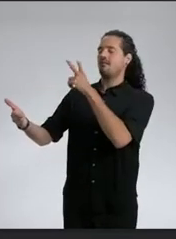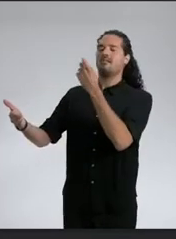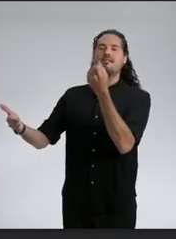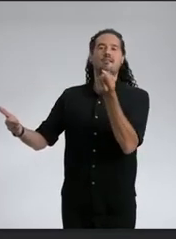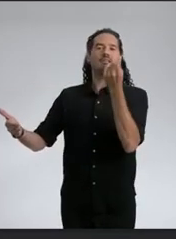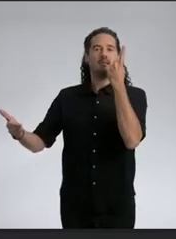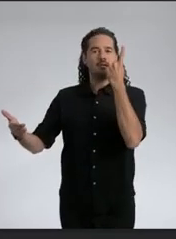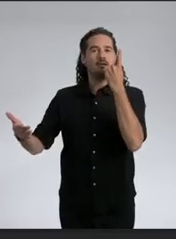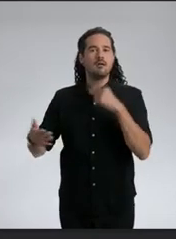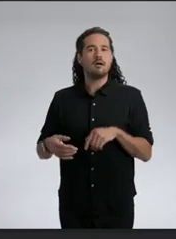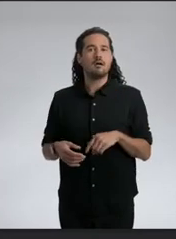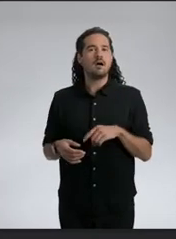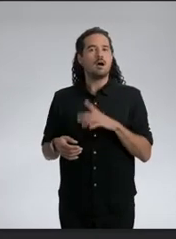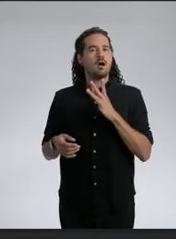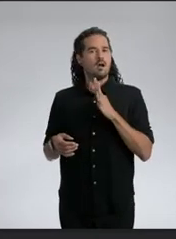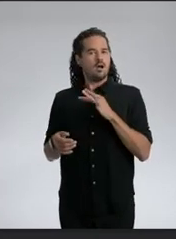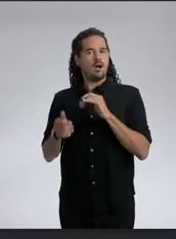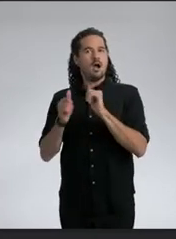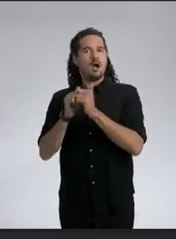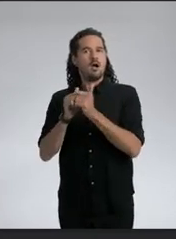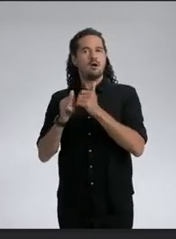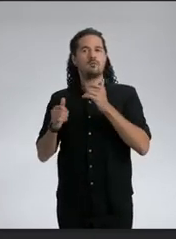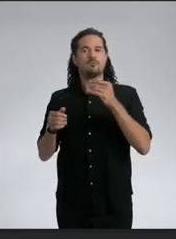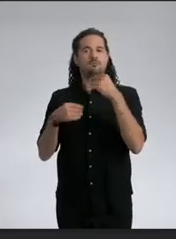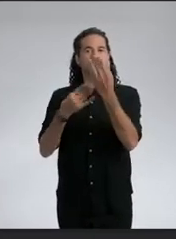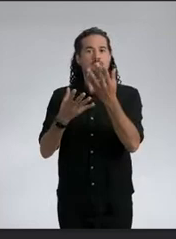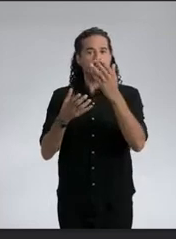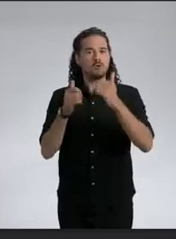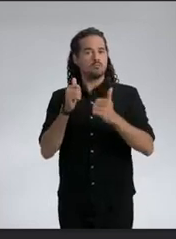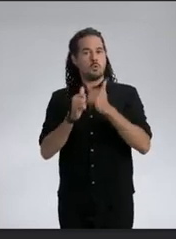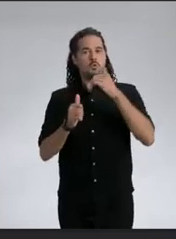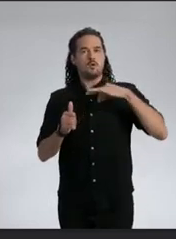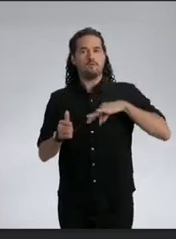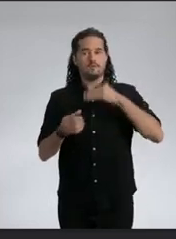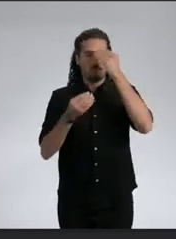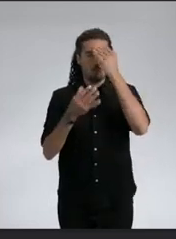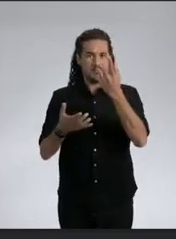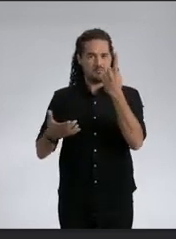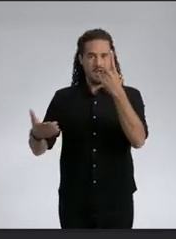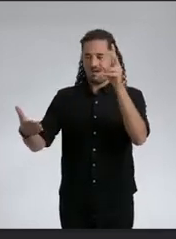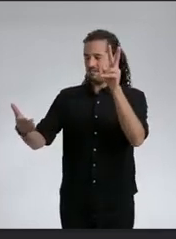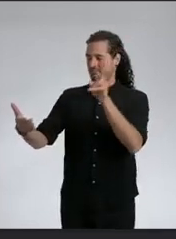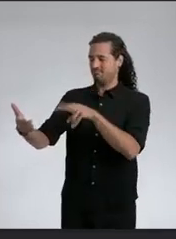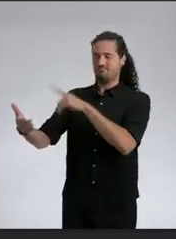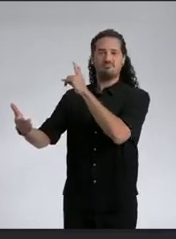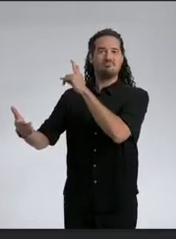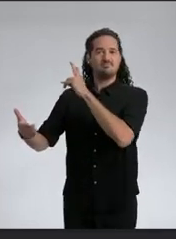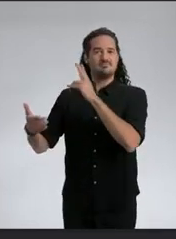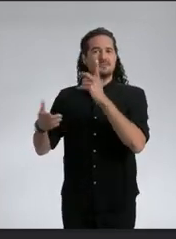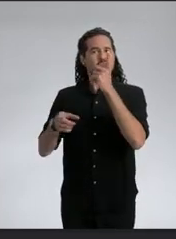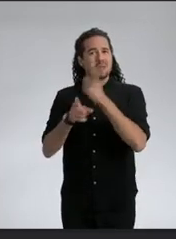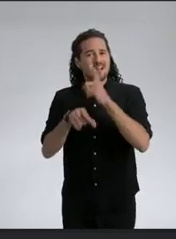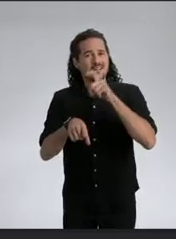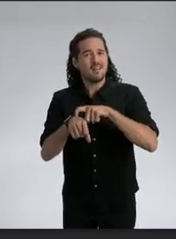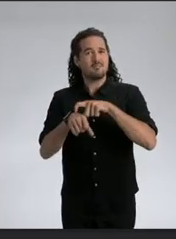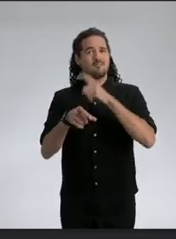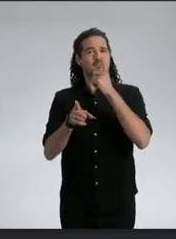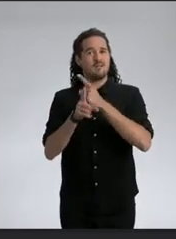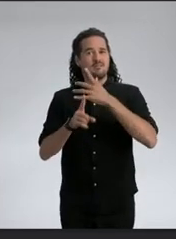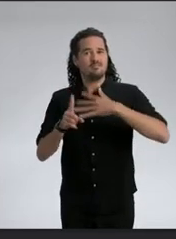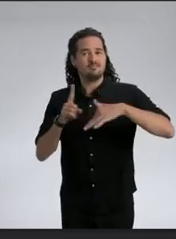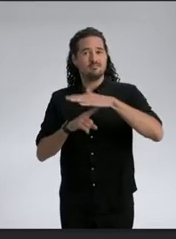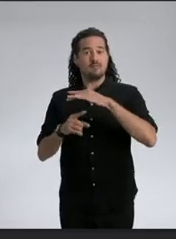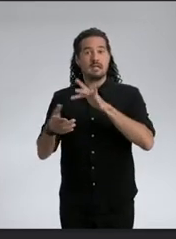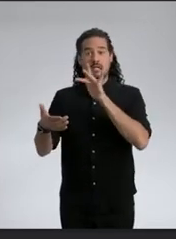the most useful information from your app in a single glance at exactly the right time. A tap can deep